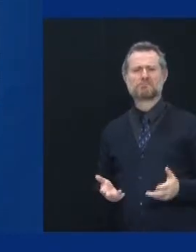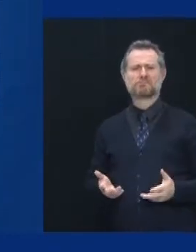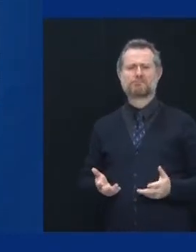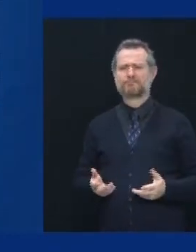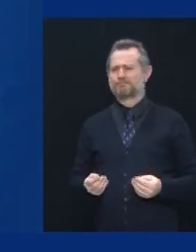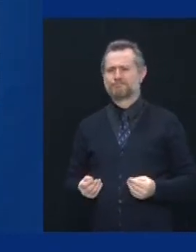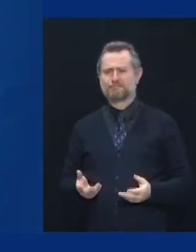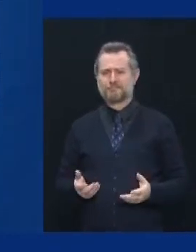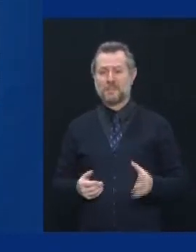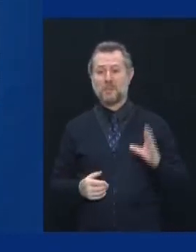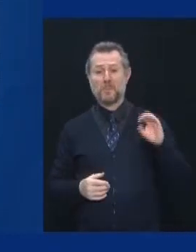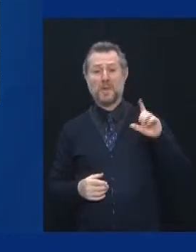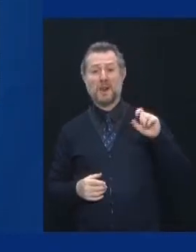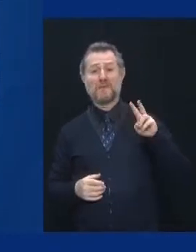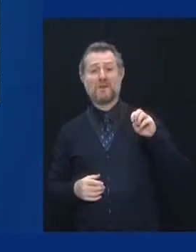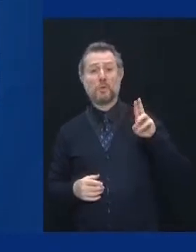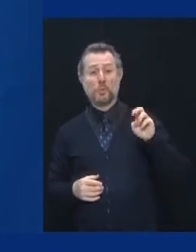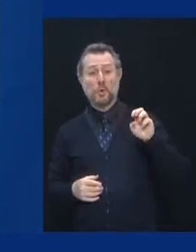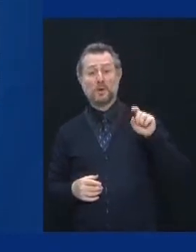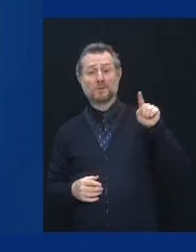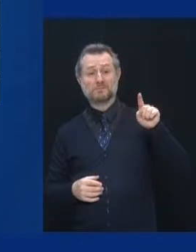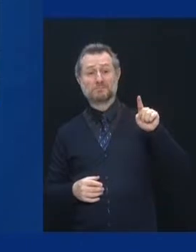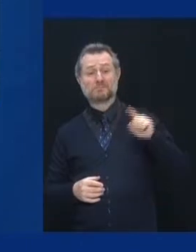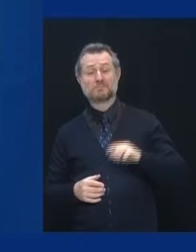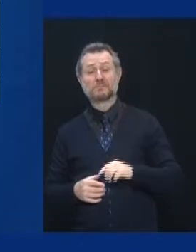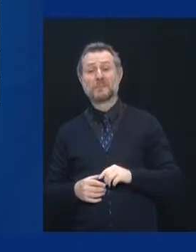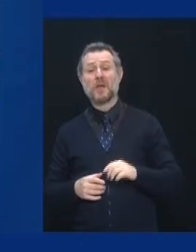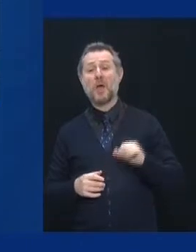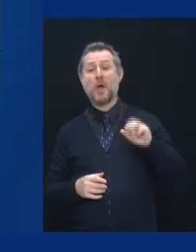Bellevue 29, Harlem Hospital 35.